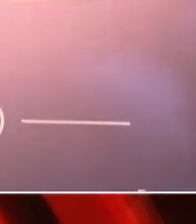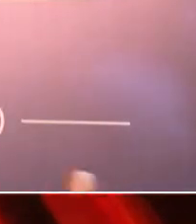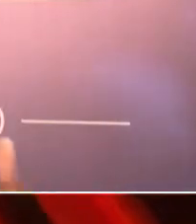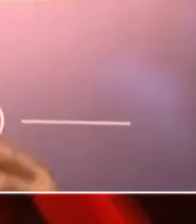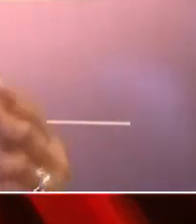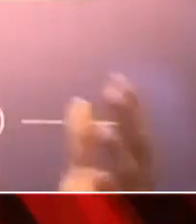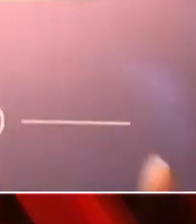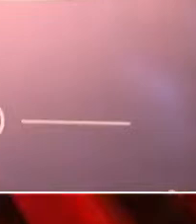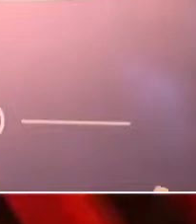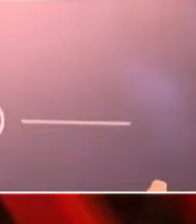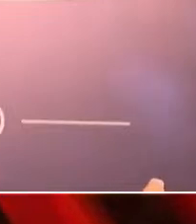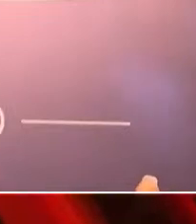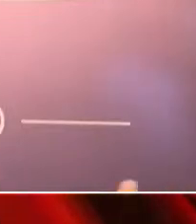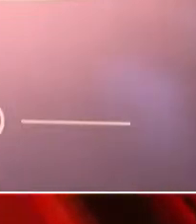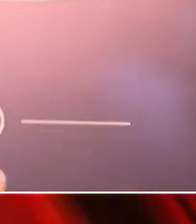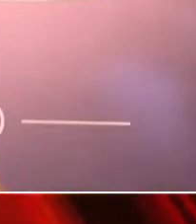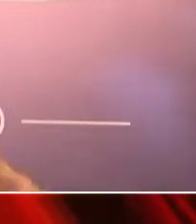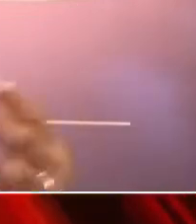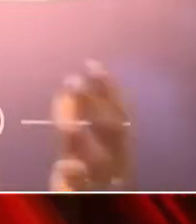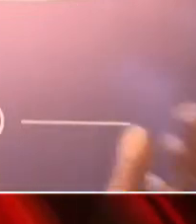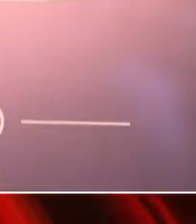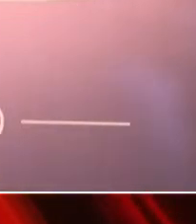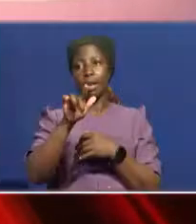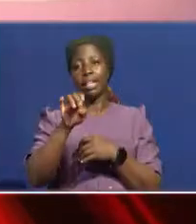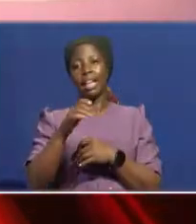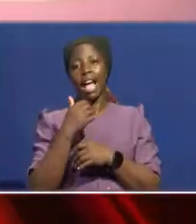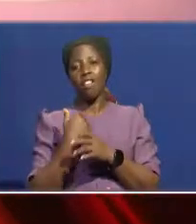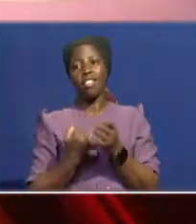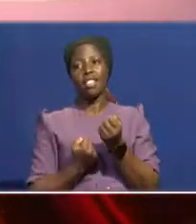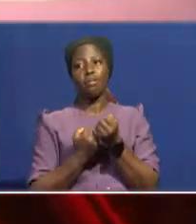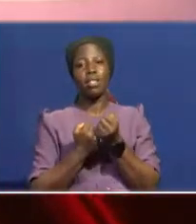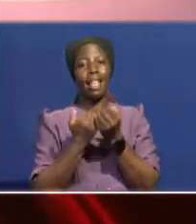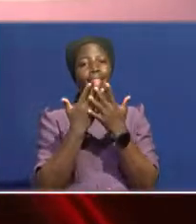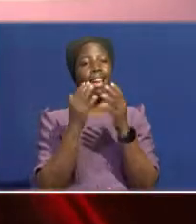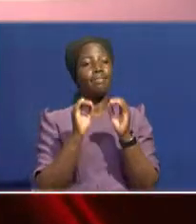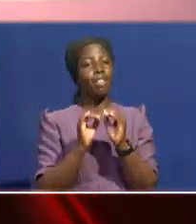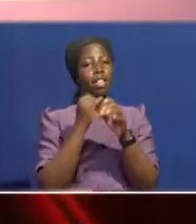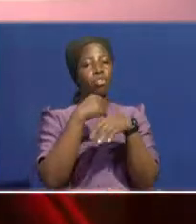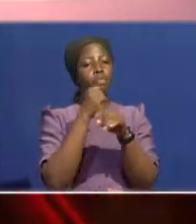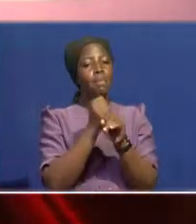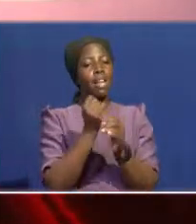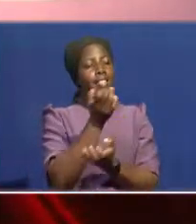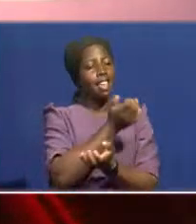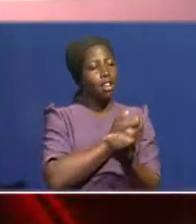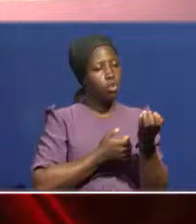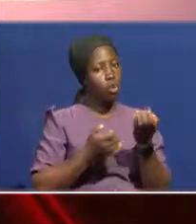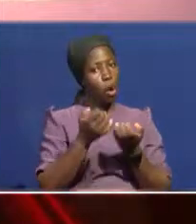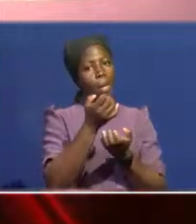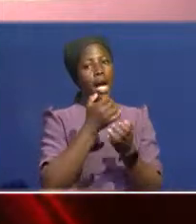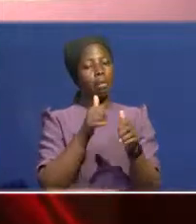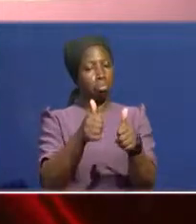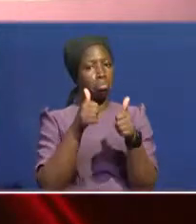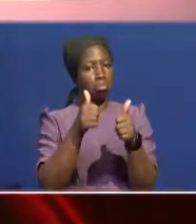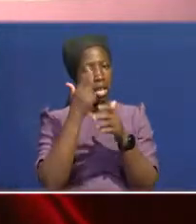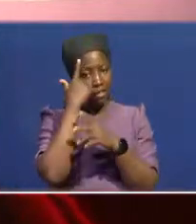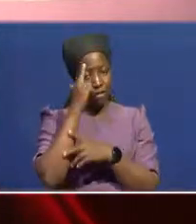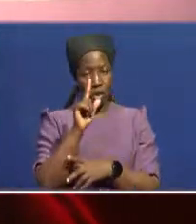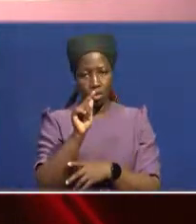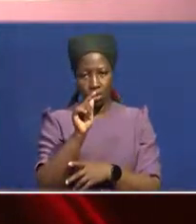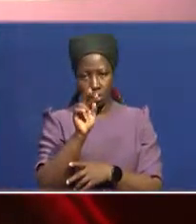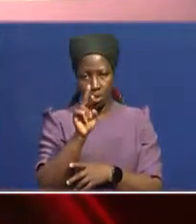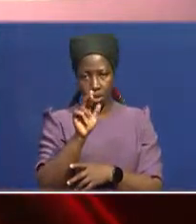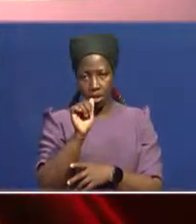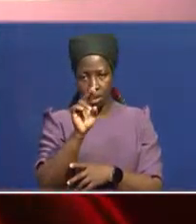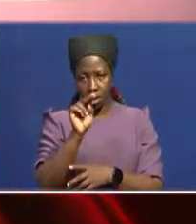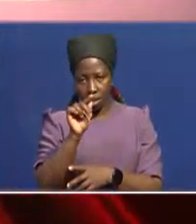about. Our last mile does not have the supporting infrastructure to make it economically viable for tractor owners